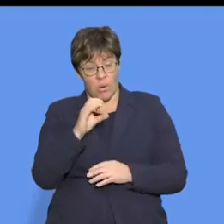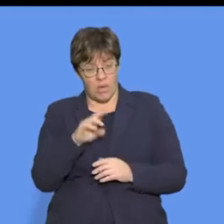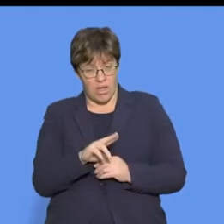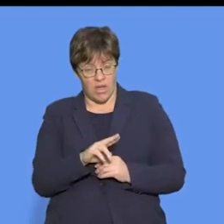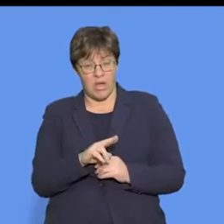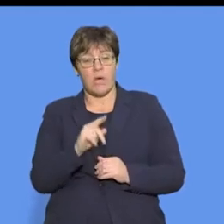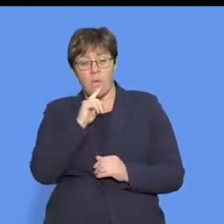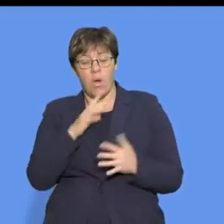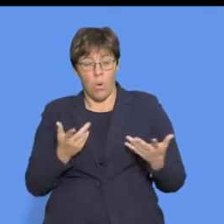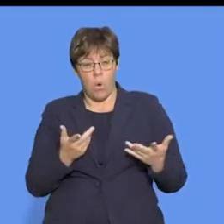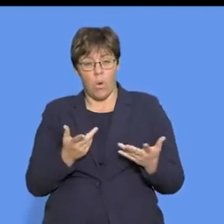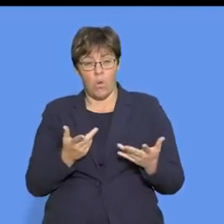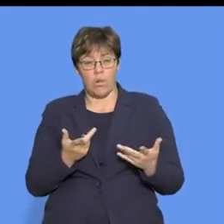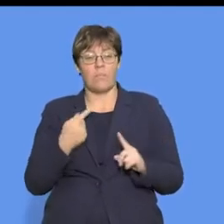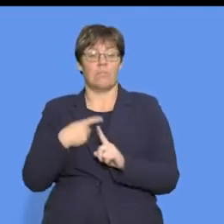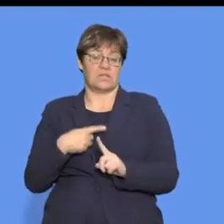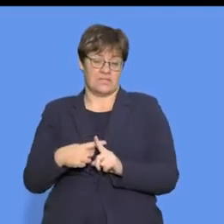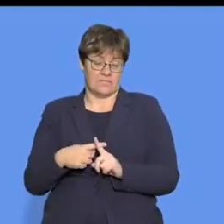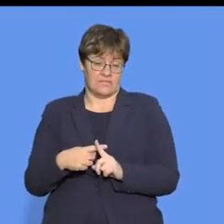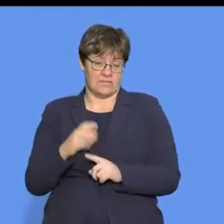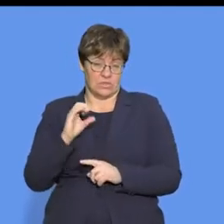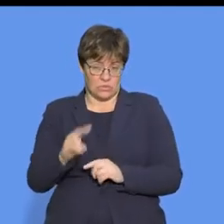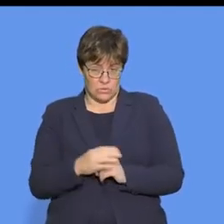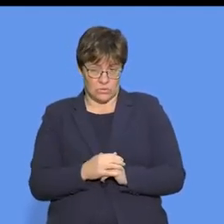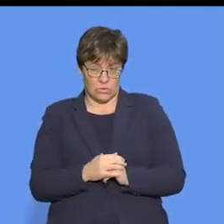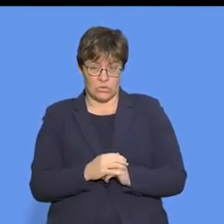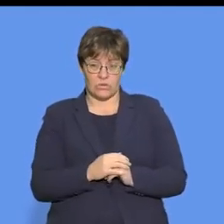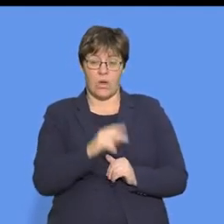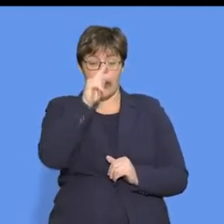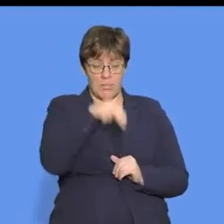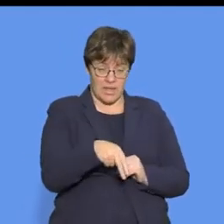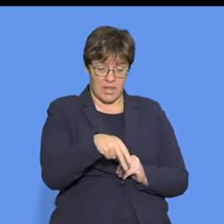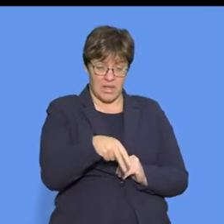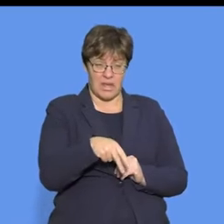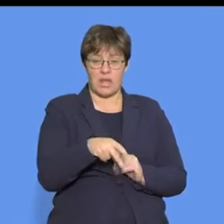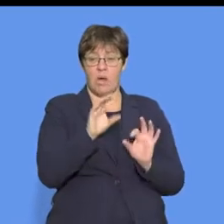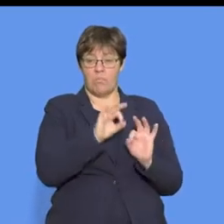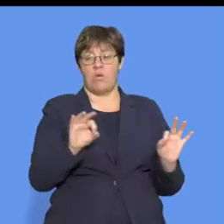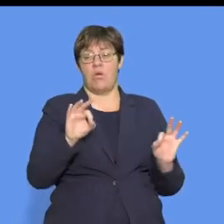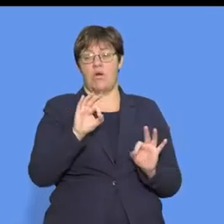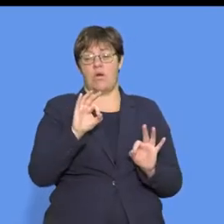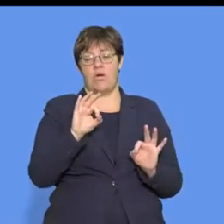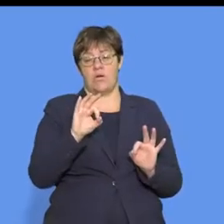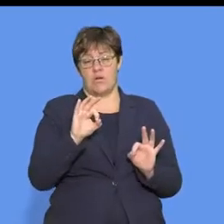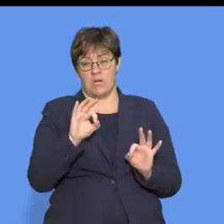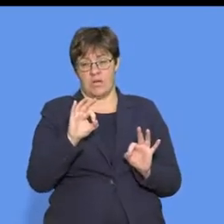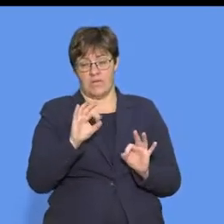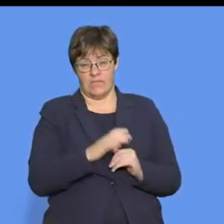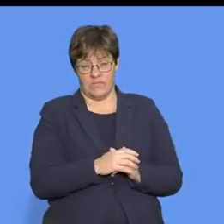copper is going to be where all the copper is going to be deposited. So I'm going to say P is pure copper.